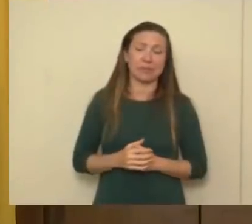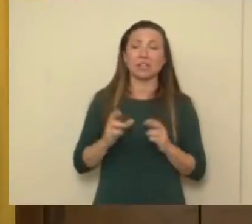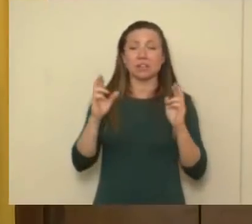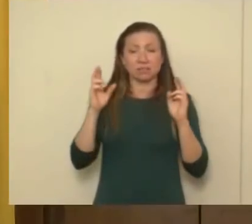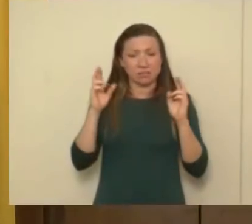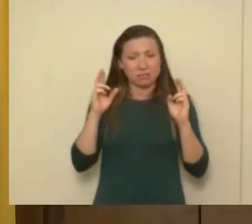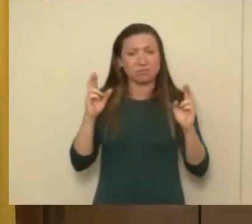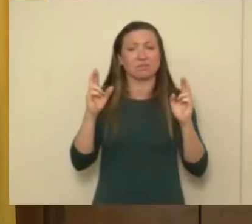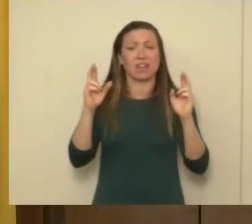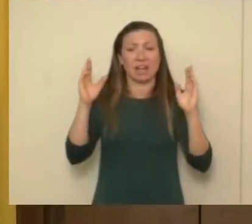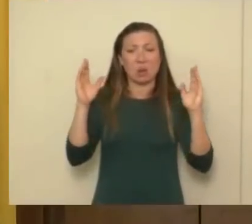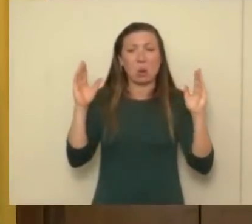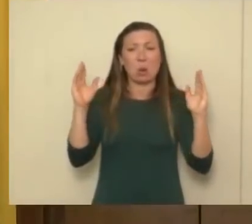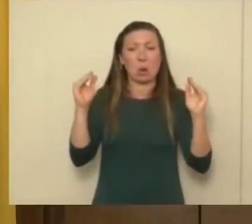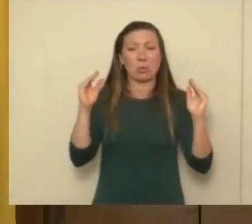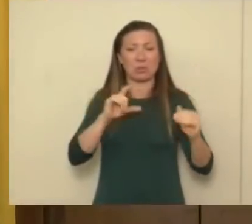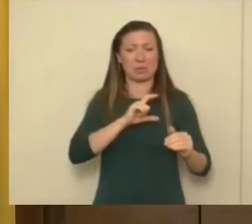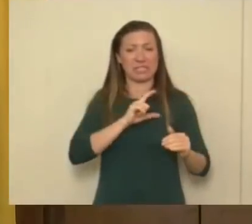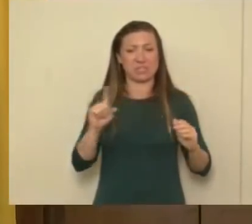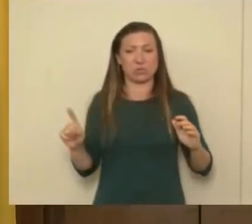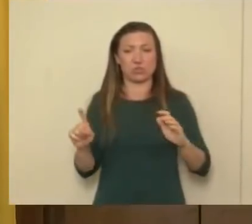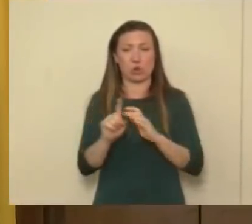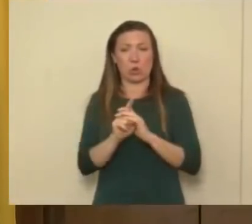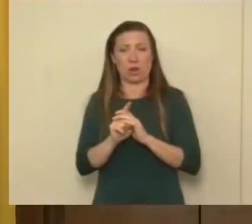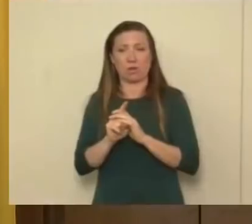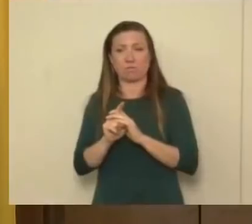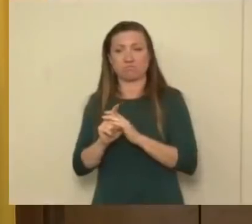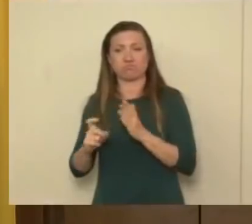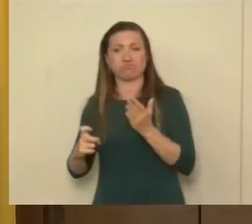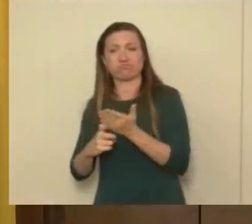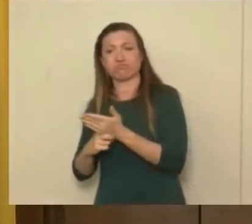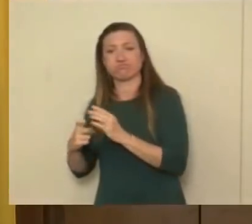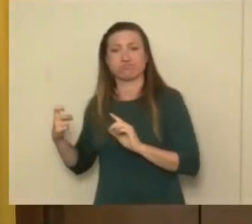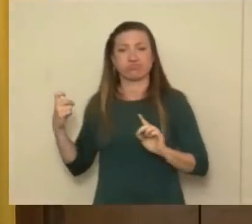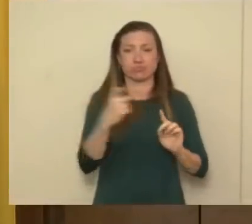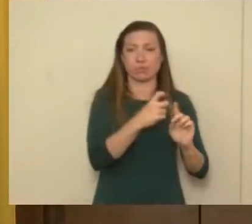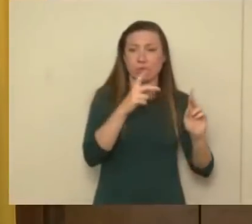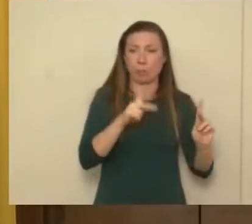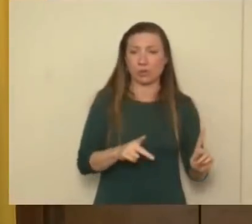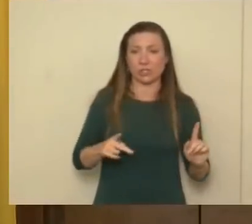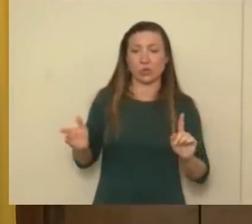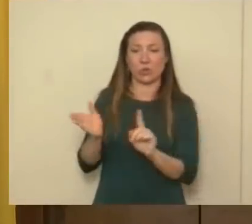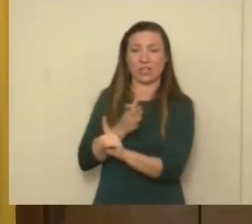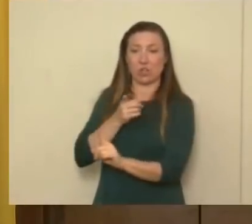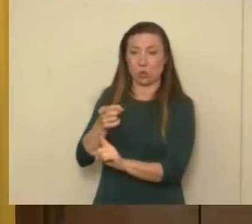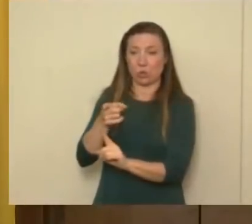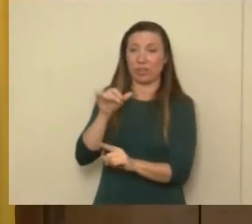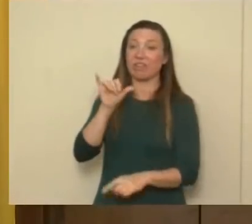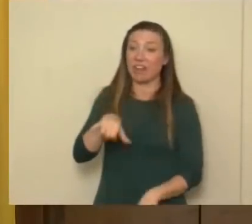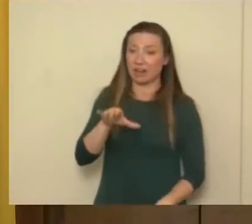police officers who showed up cited the individual who assaulted you. That is a crime.